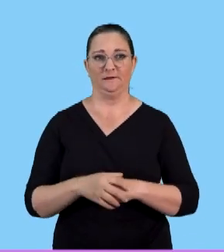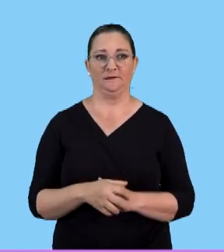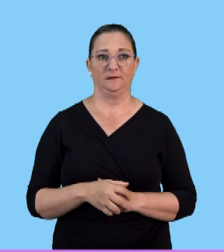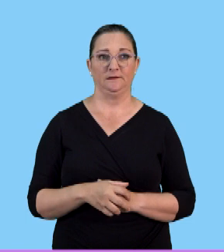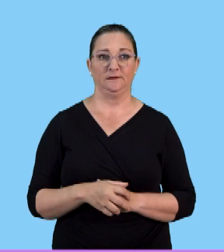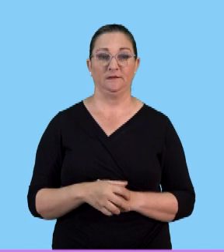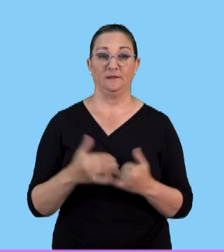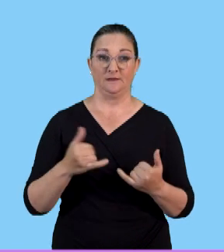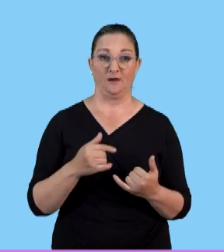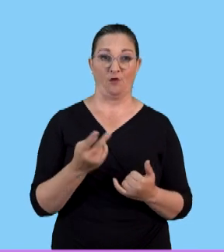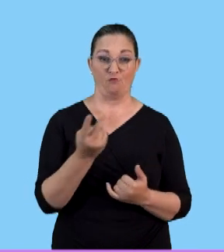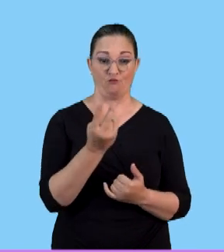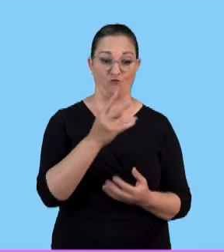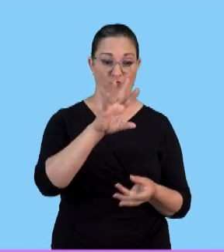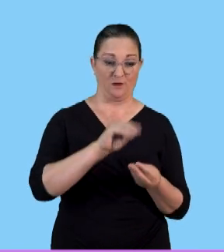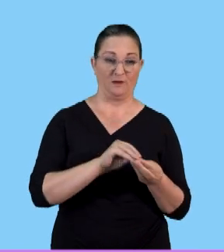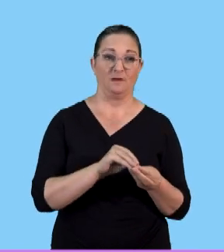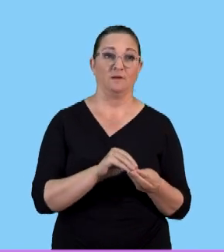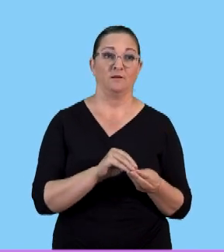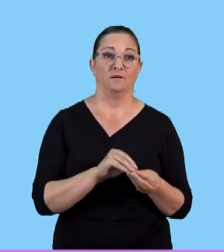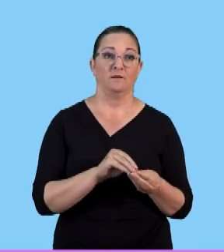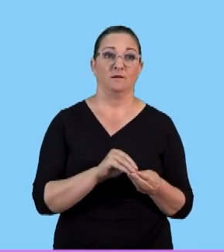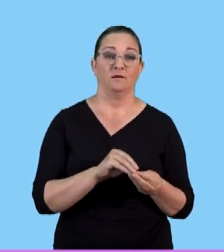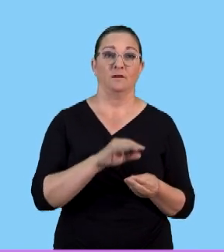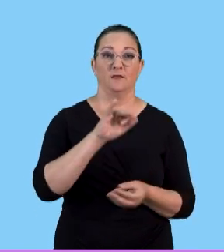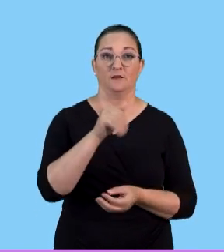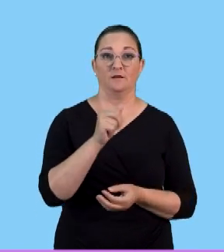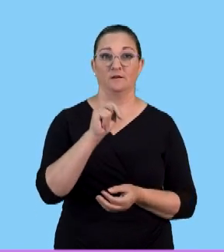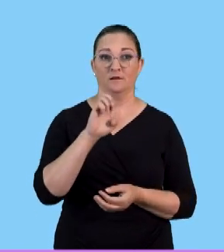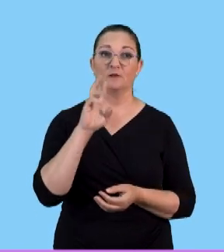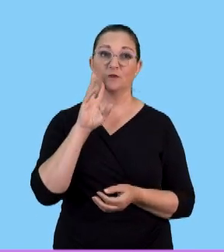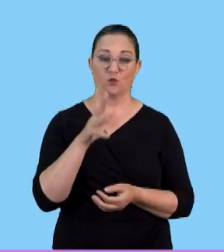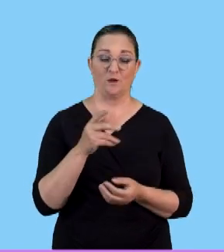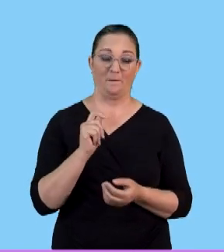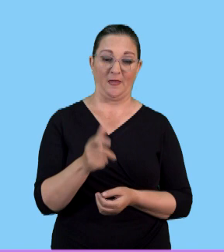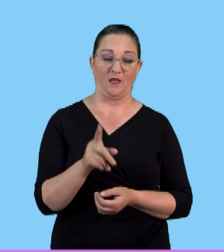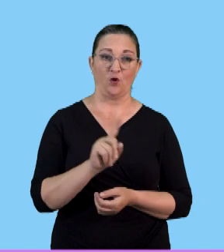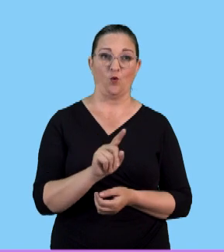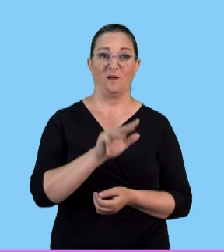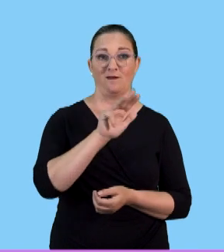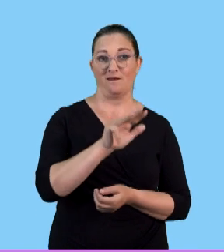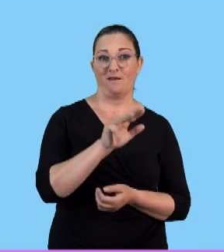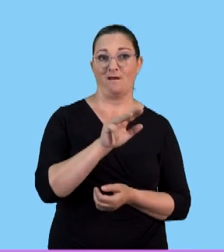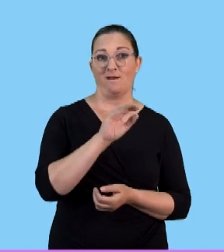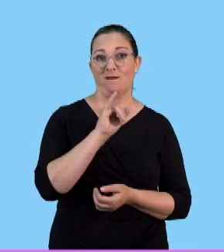243 minutes. So now if you add these two, meaning Jane will be paying